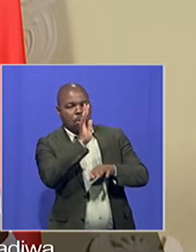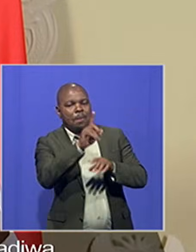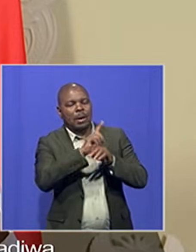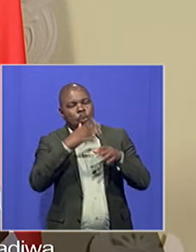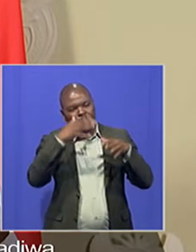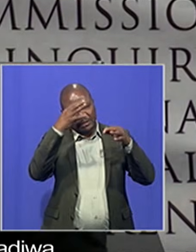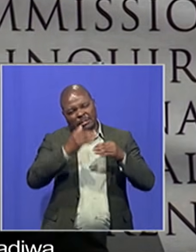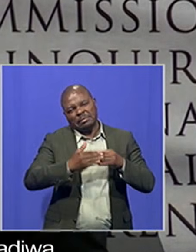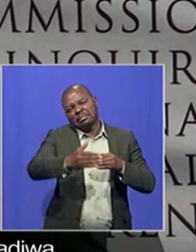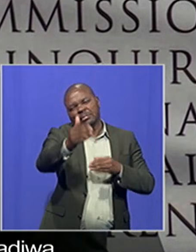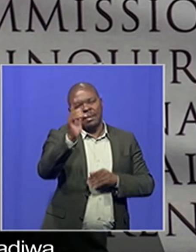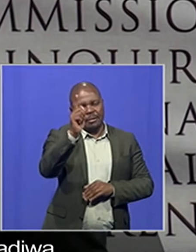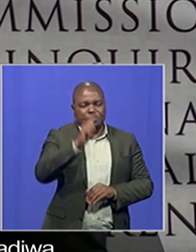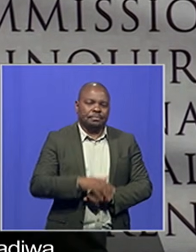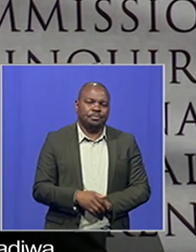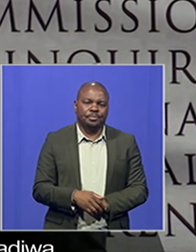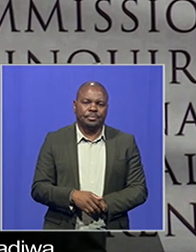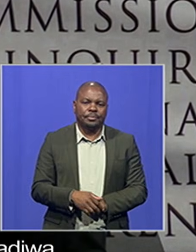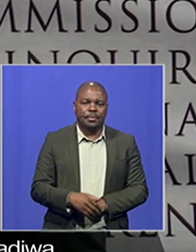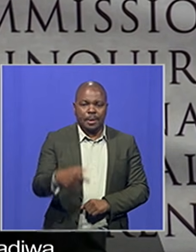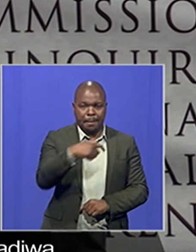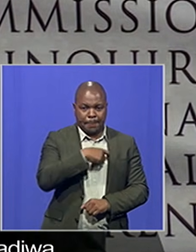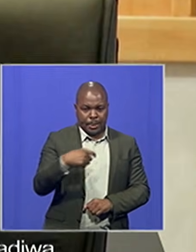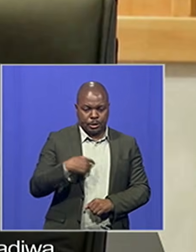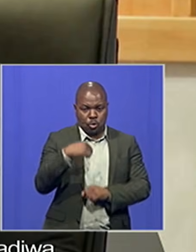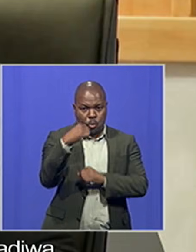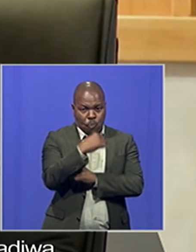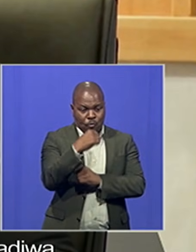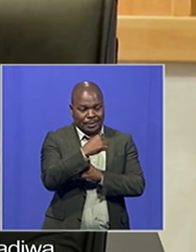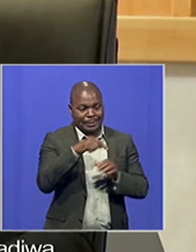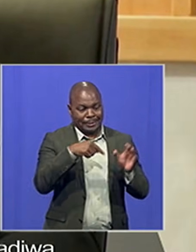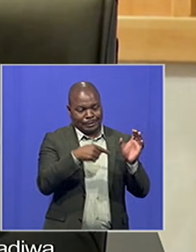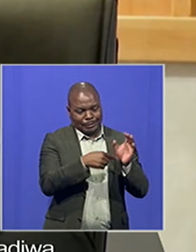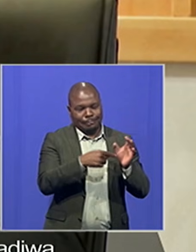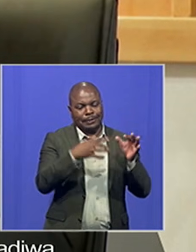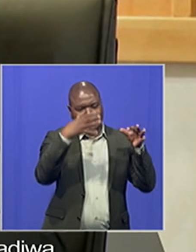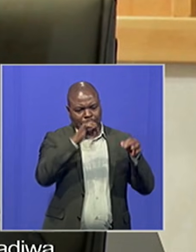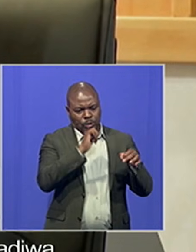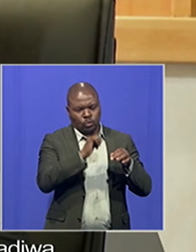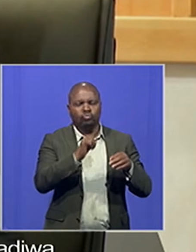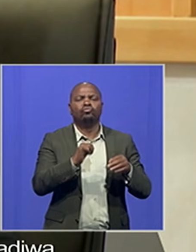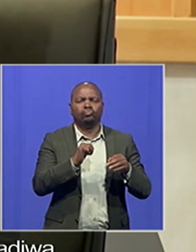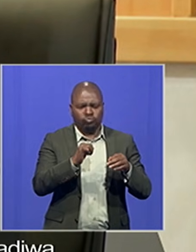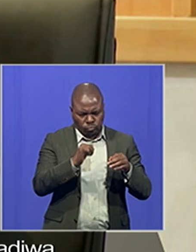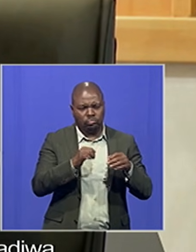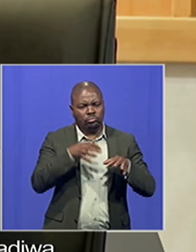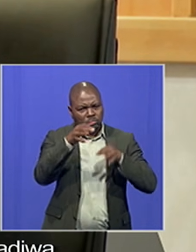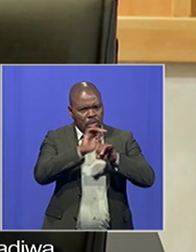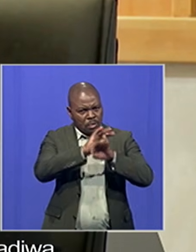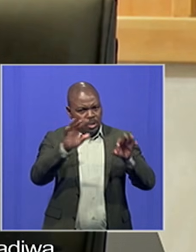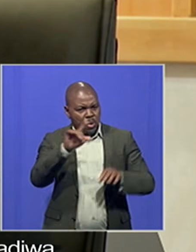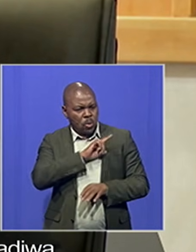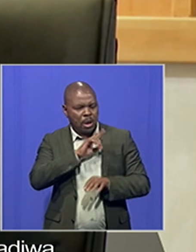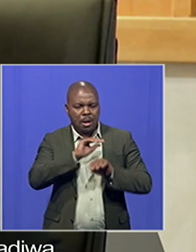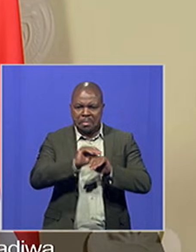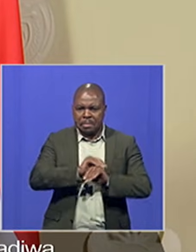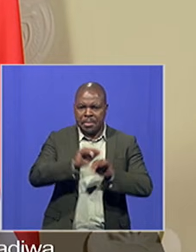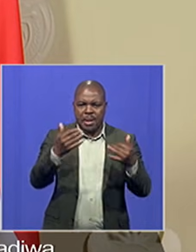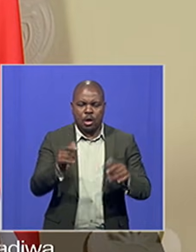bridge when we get to it. Kantoro ya mopresidente sireleditse tshwetso ya yone ya go se rebole pegelo eo ya nakwana mo